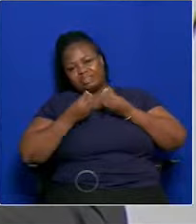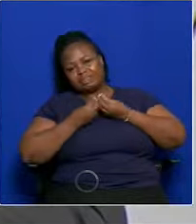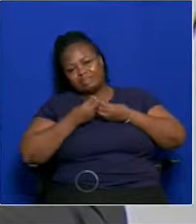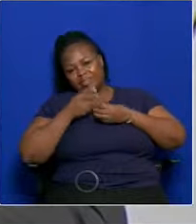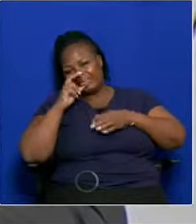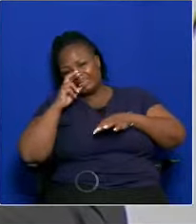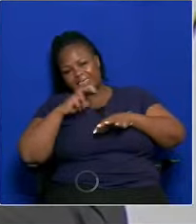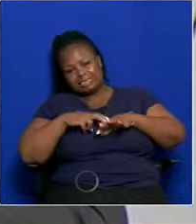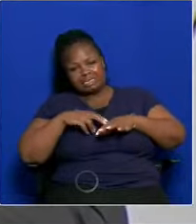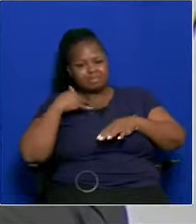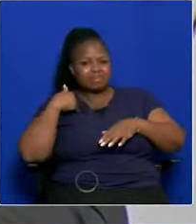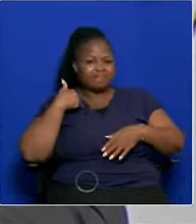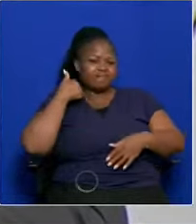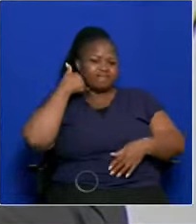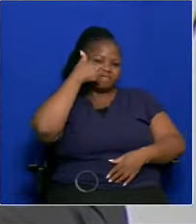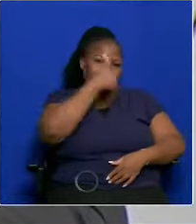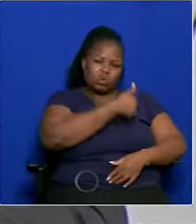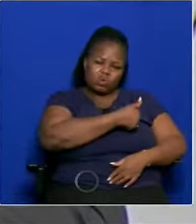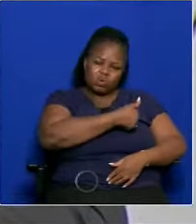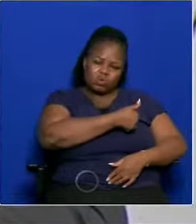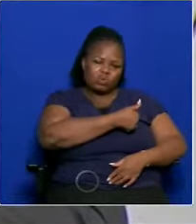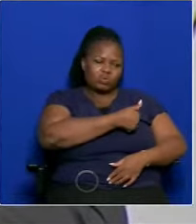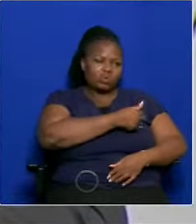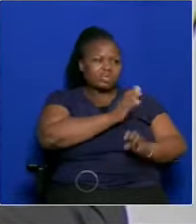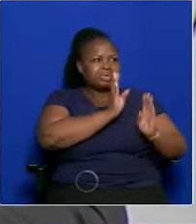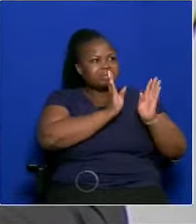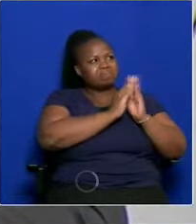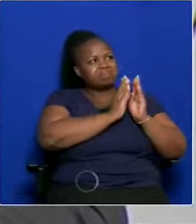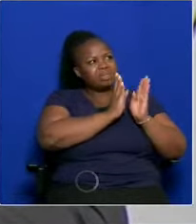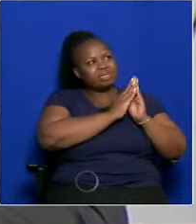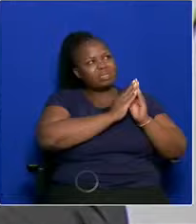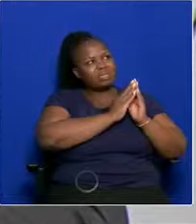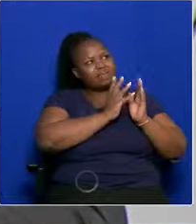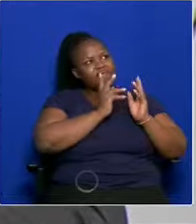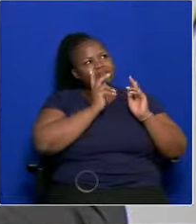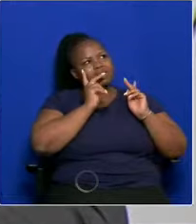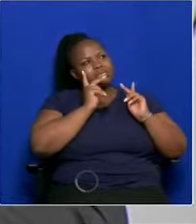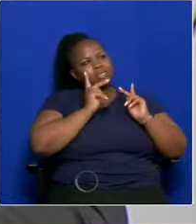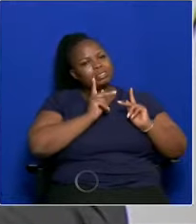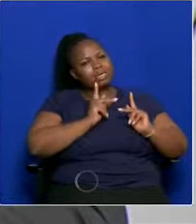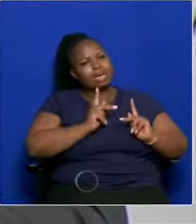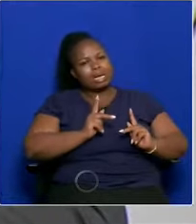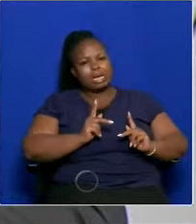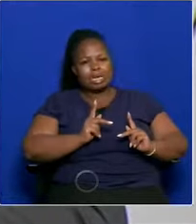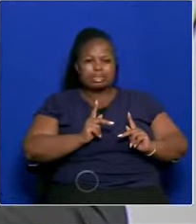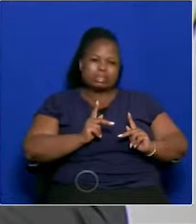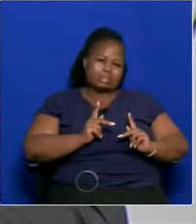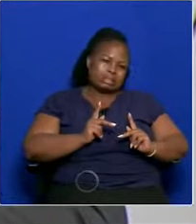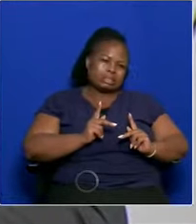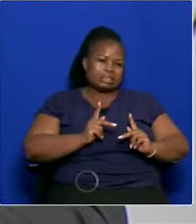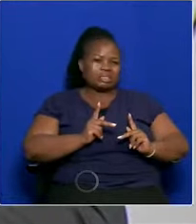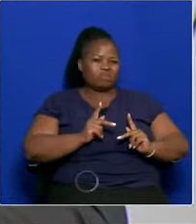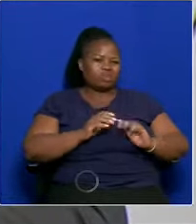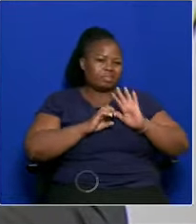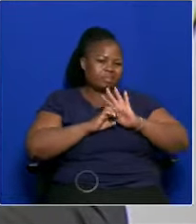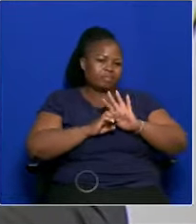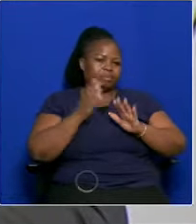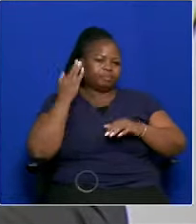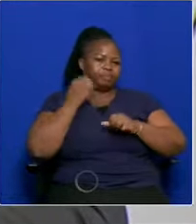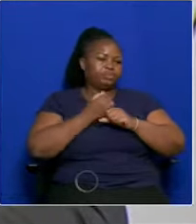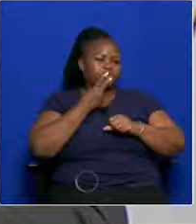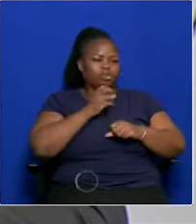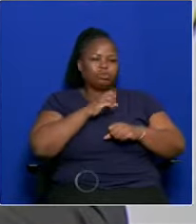need. Meeting physically, for example, 2024, we met once.